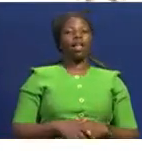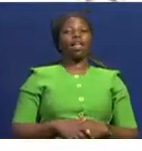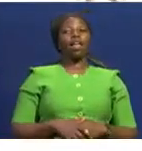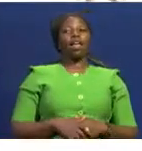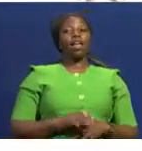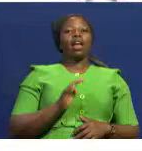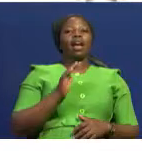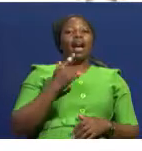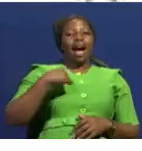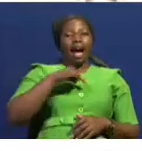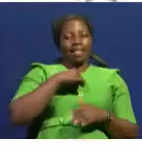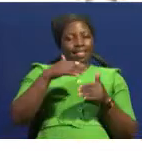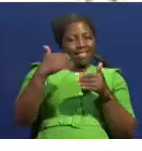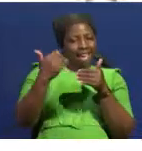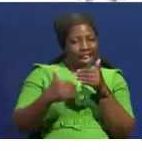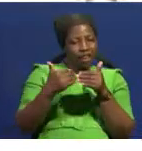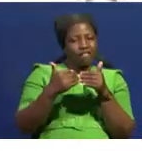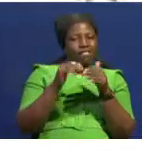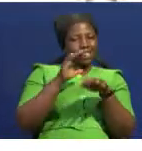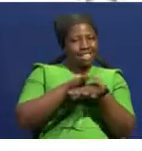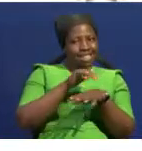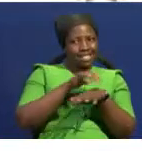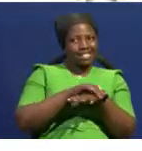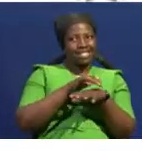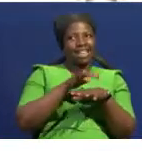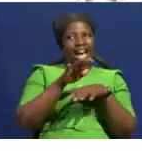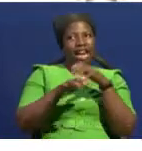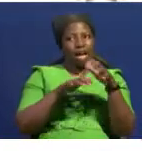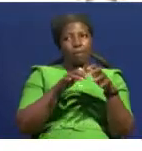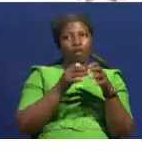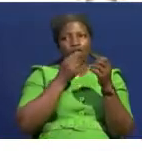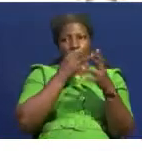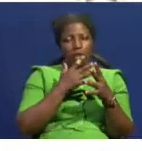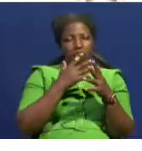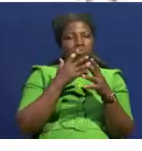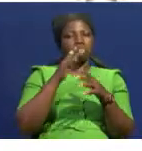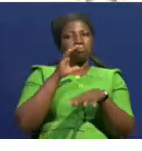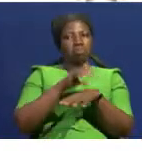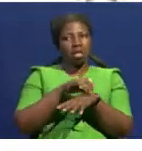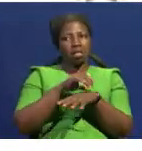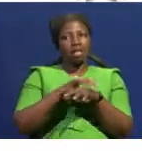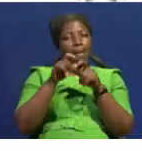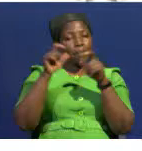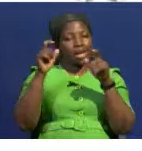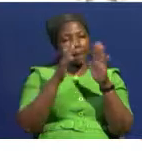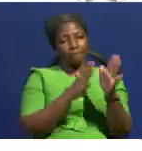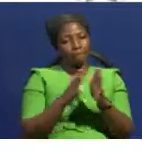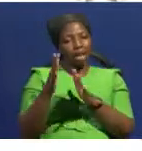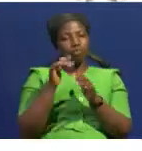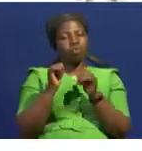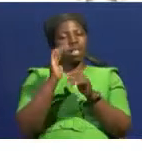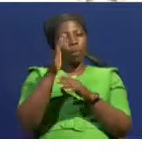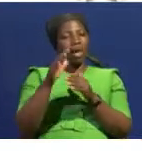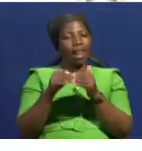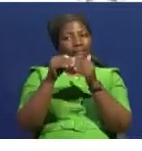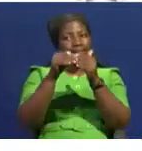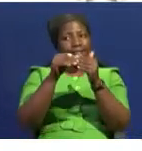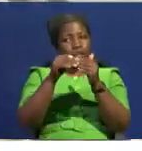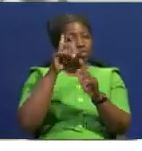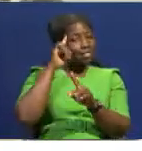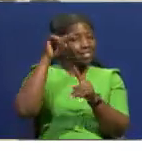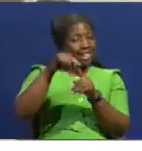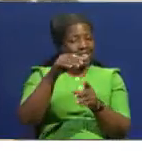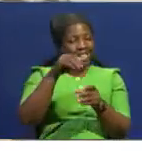livestock information through the development of a livestock master plan that will inform targeted investments in the